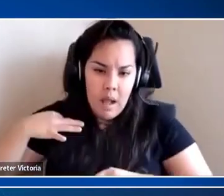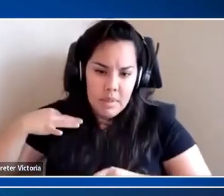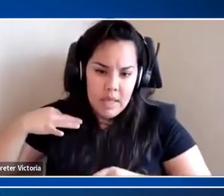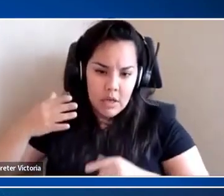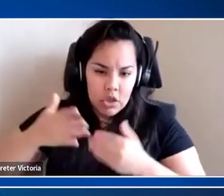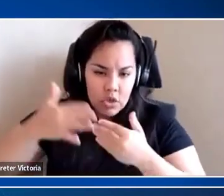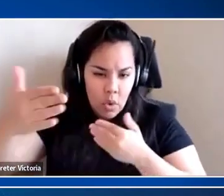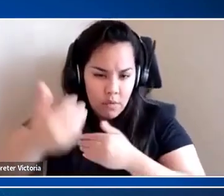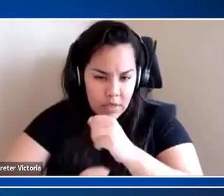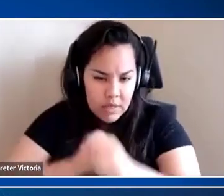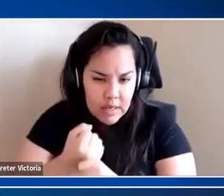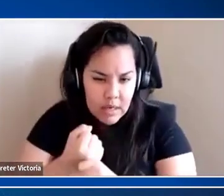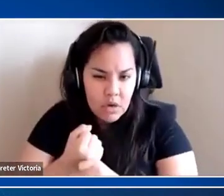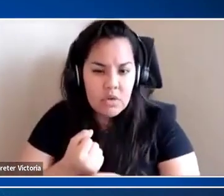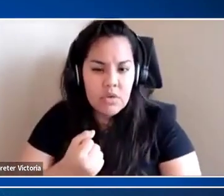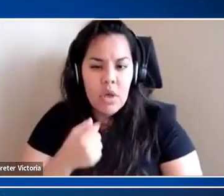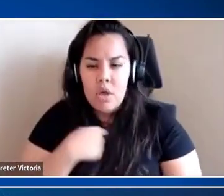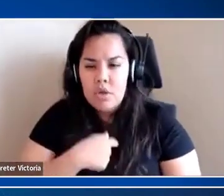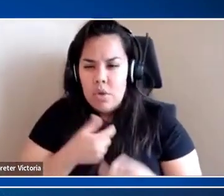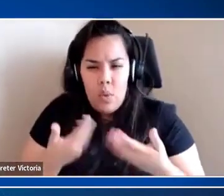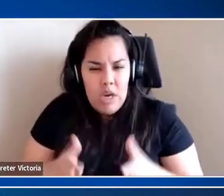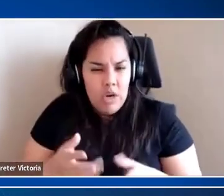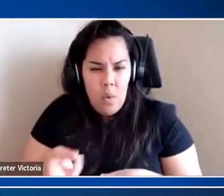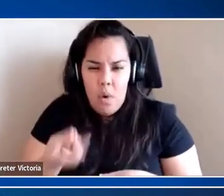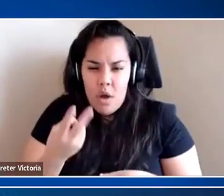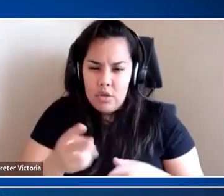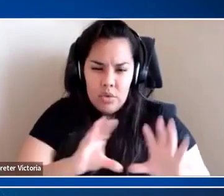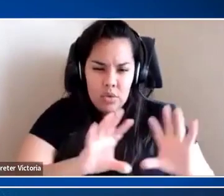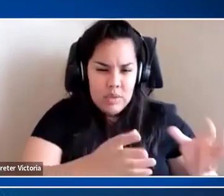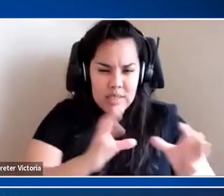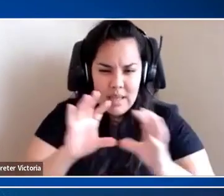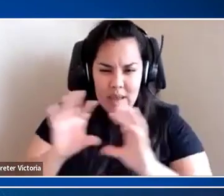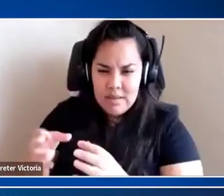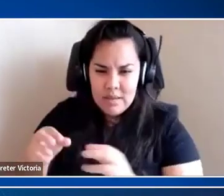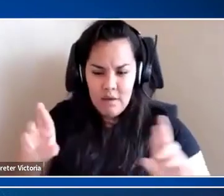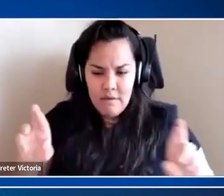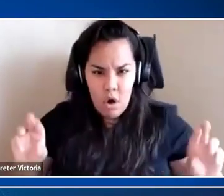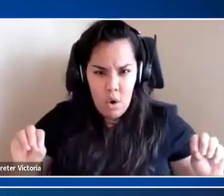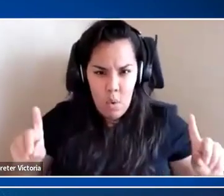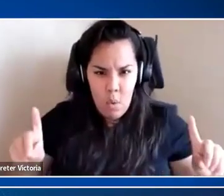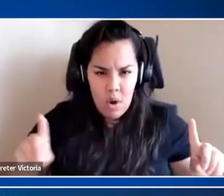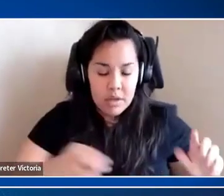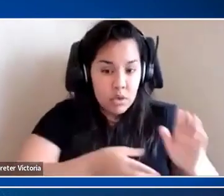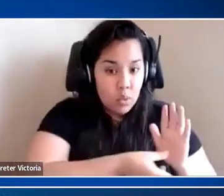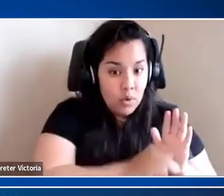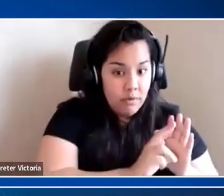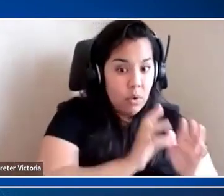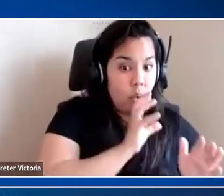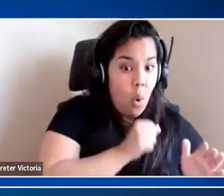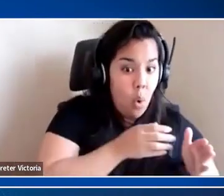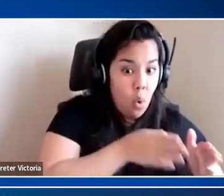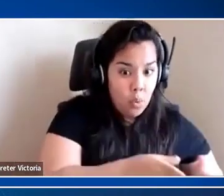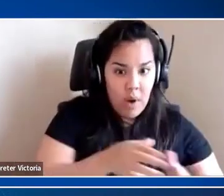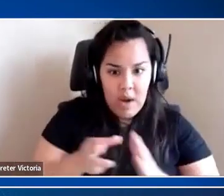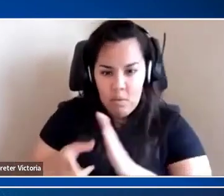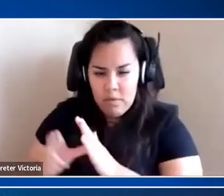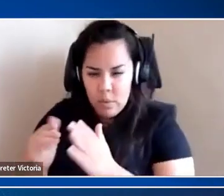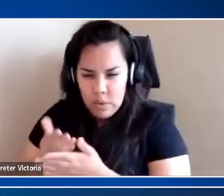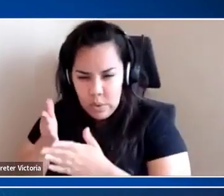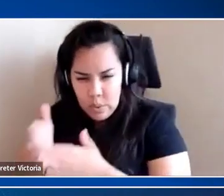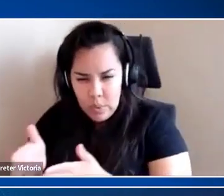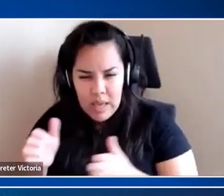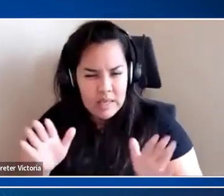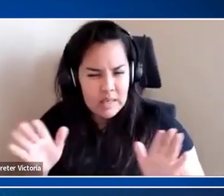wouldn't want these two sets of R01s being reviewed different ways and then still having to be, having the second level